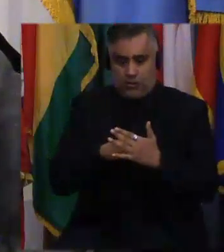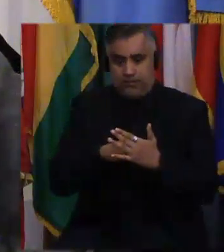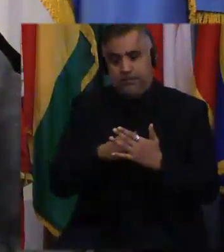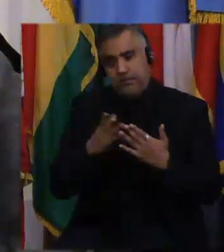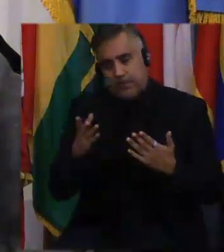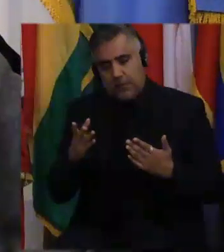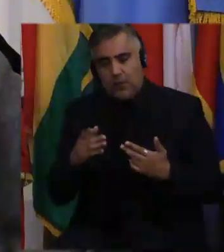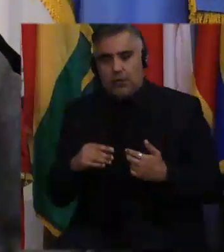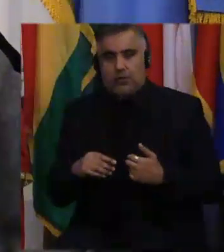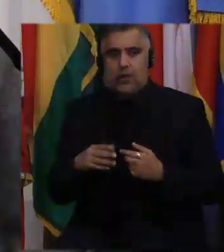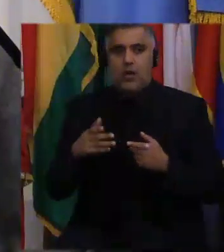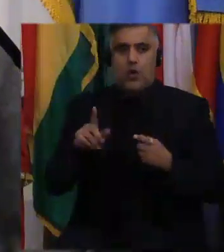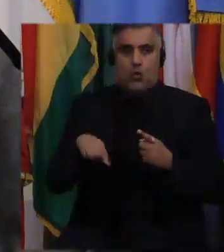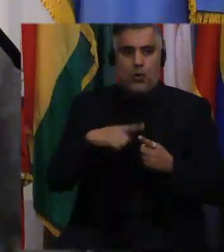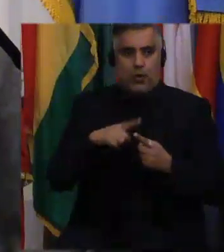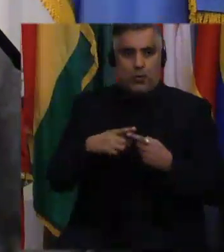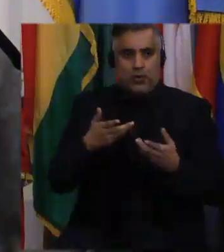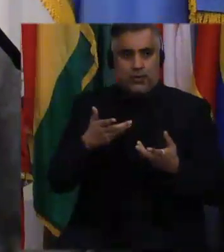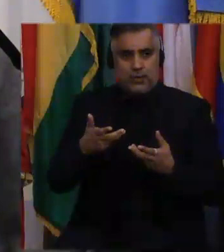in dealing with